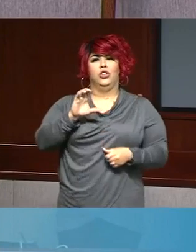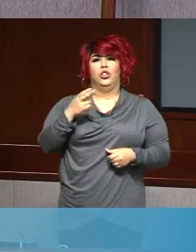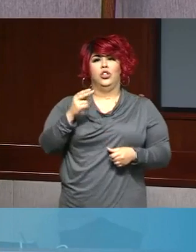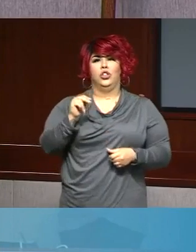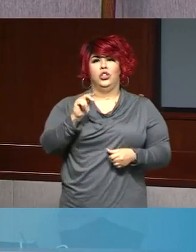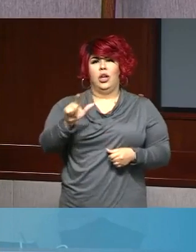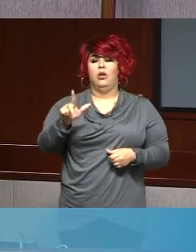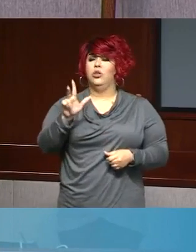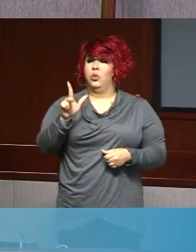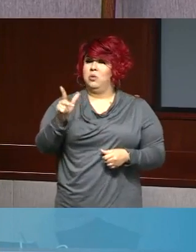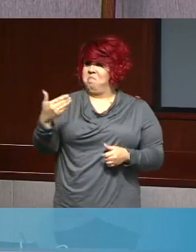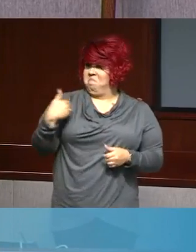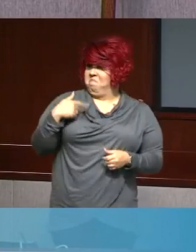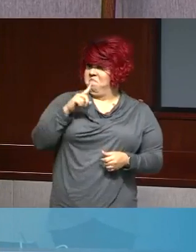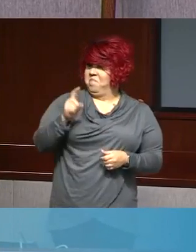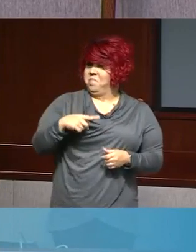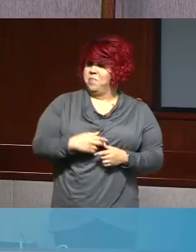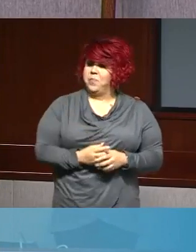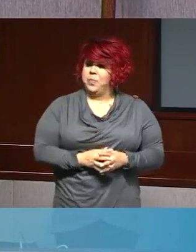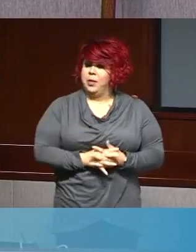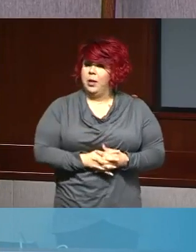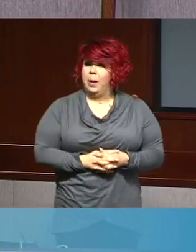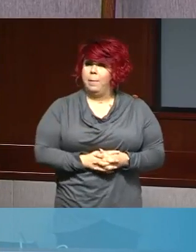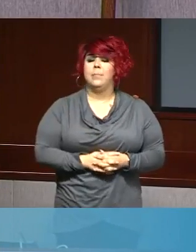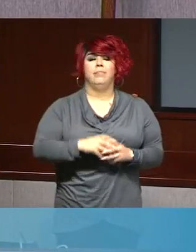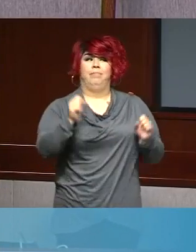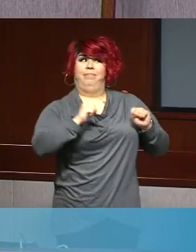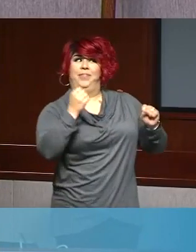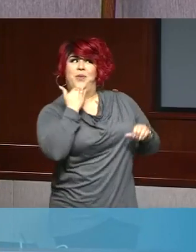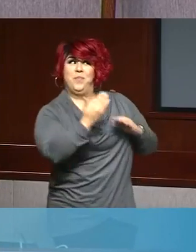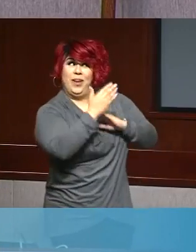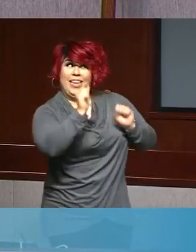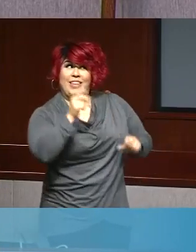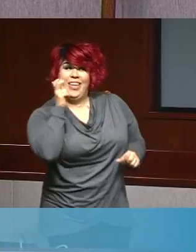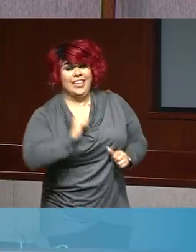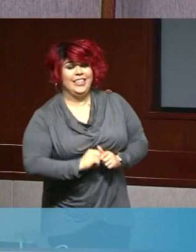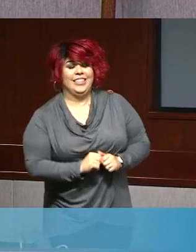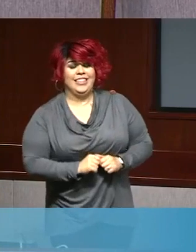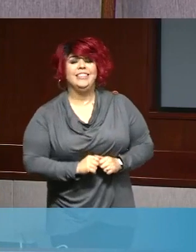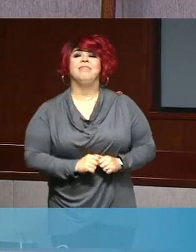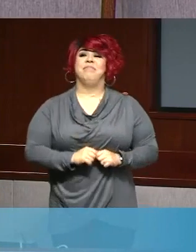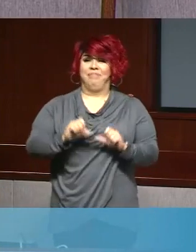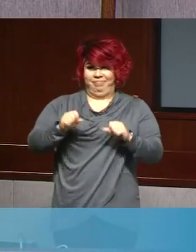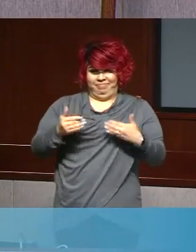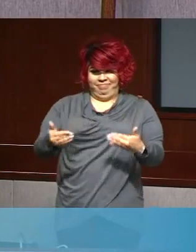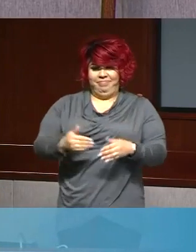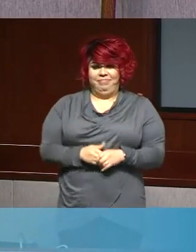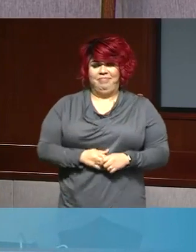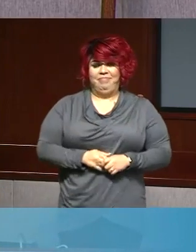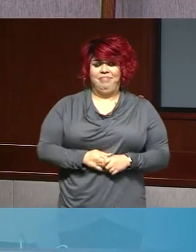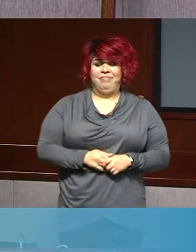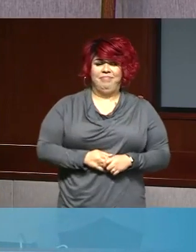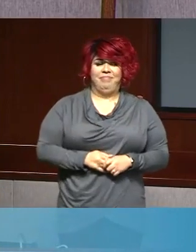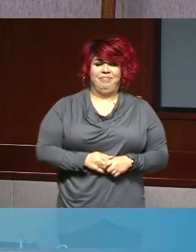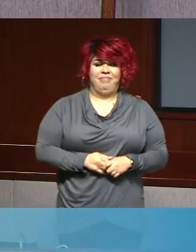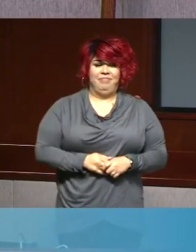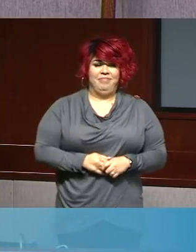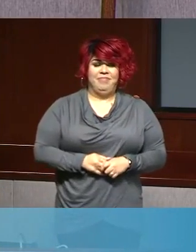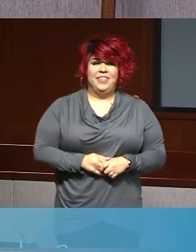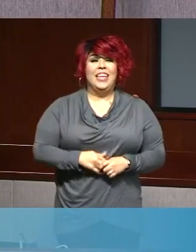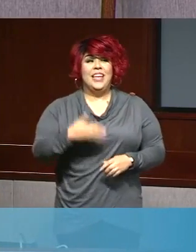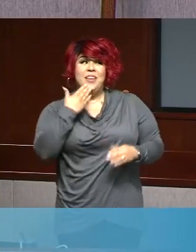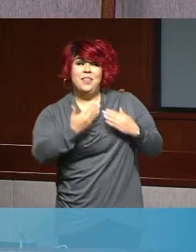there anyone on the line with questions? Yeah, hi, good morning. Can you hear me? Hi. Yes, go ahead. Hey, good